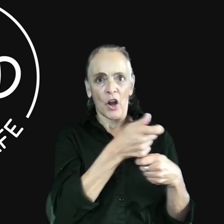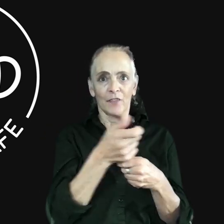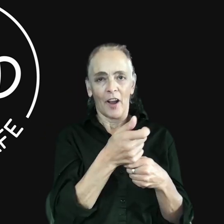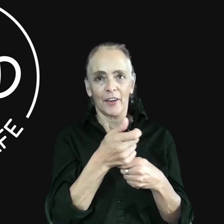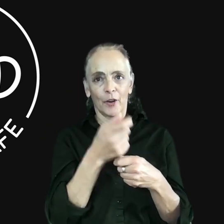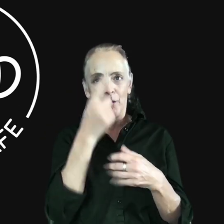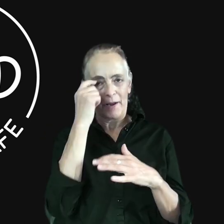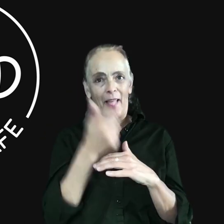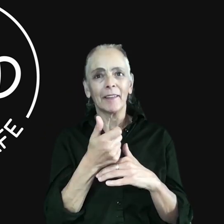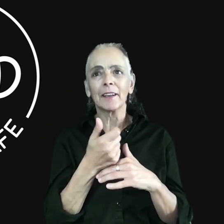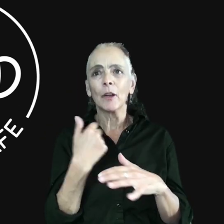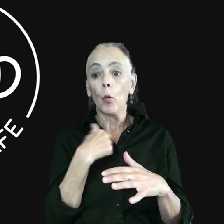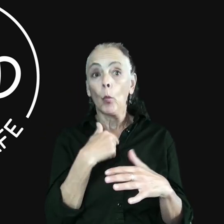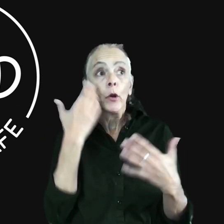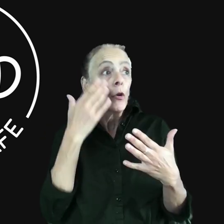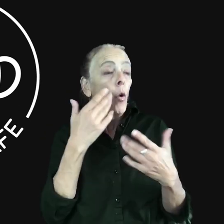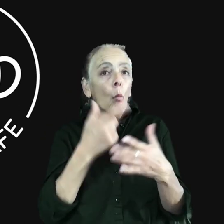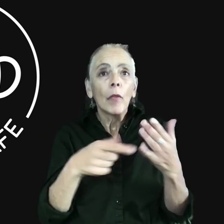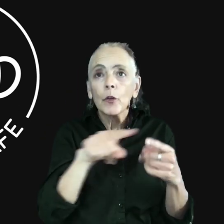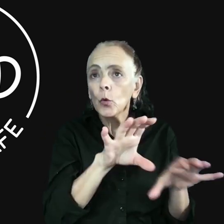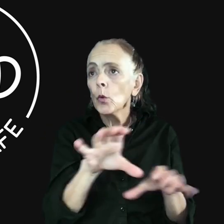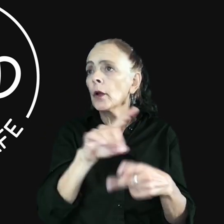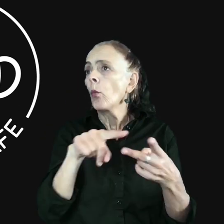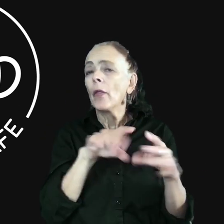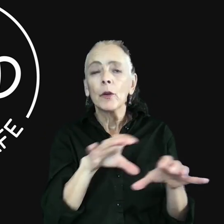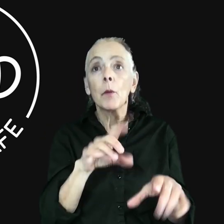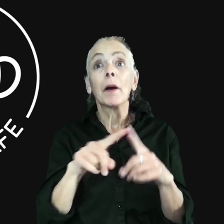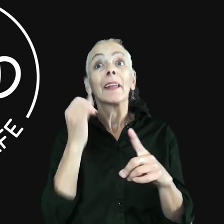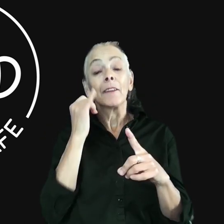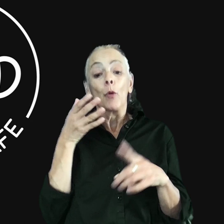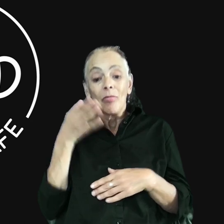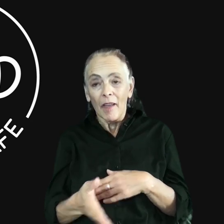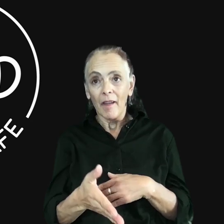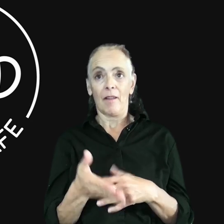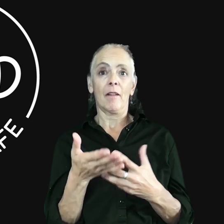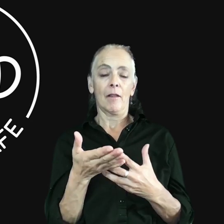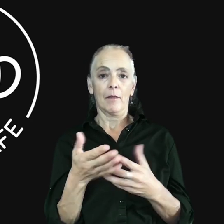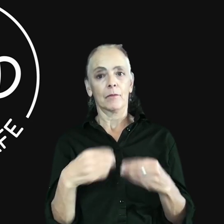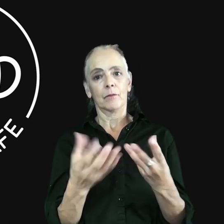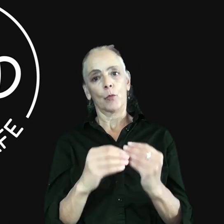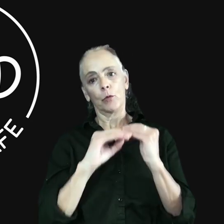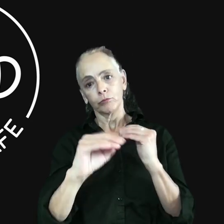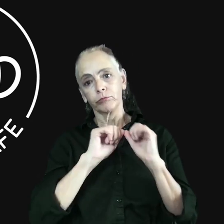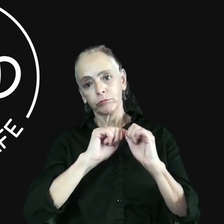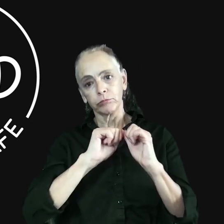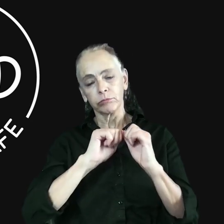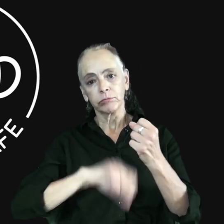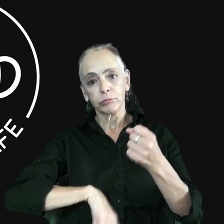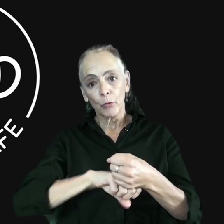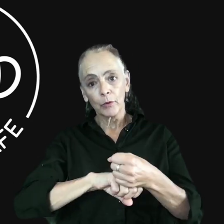sure what's being done when it's being done but if we're there and maybe we're providing more kind of consistent level of